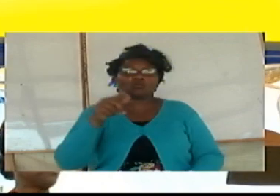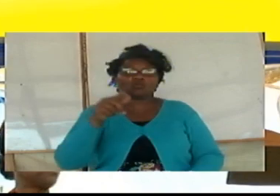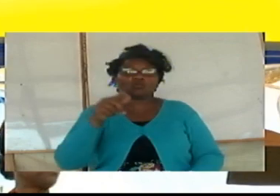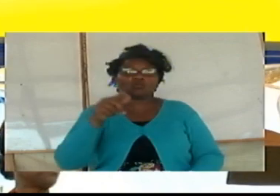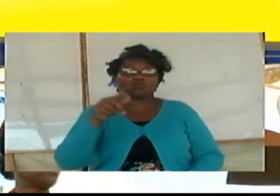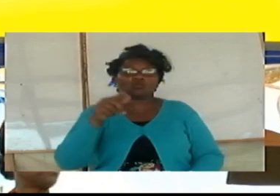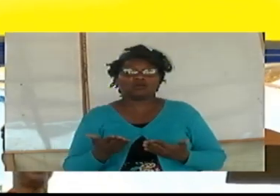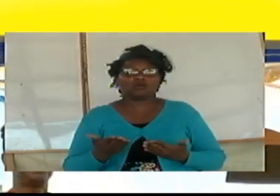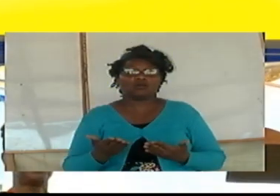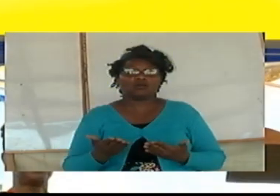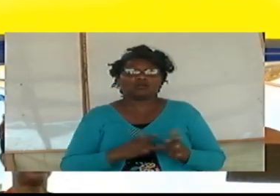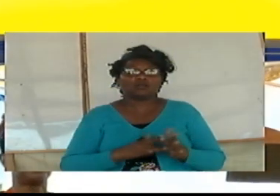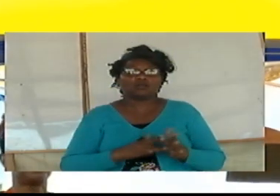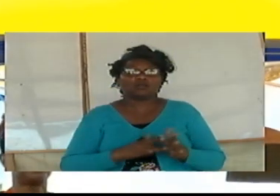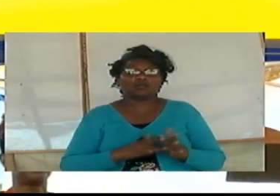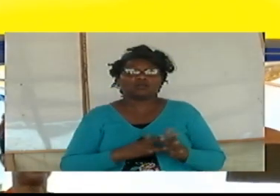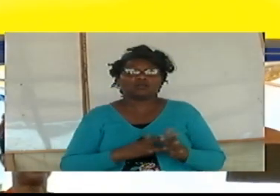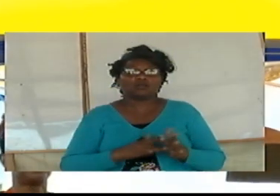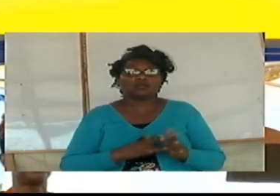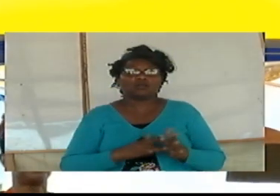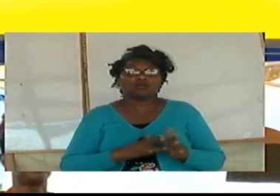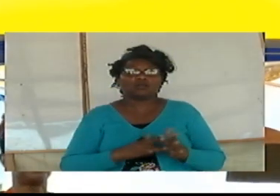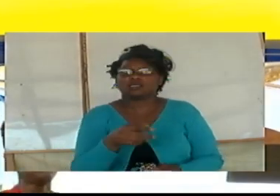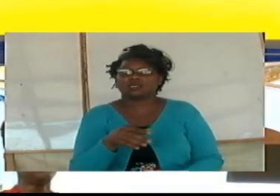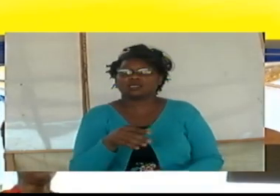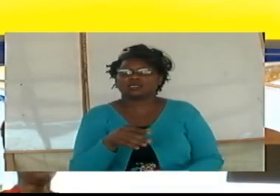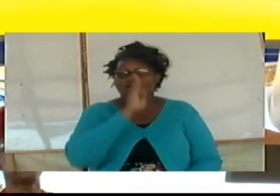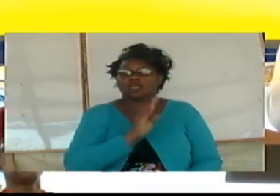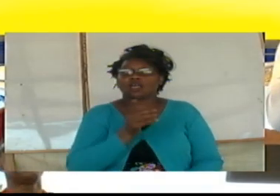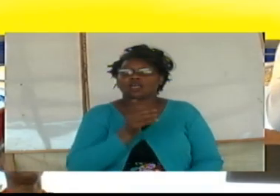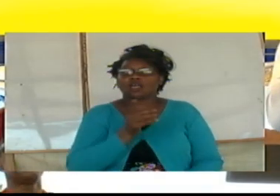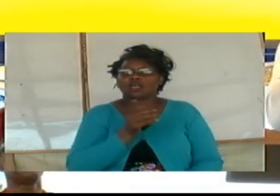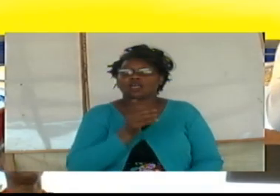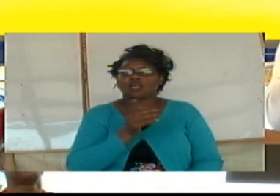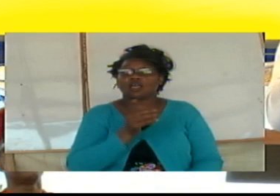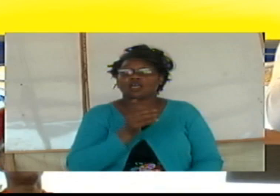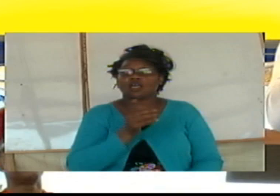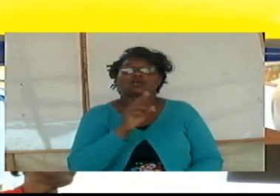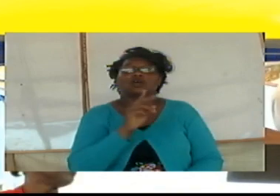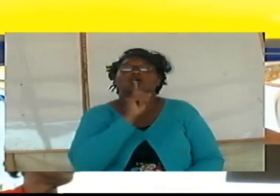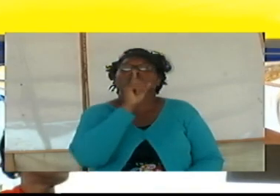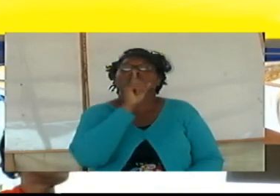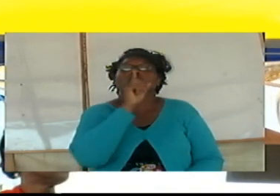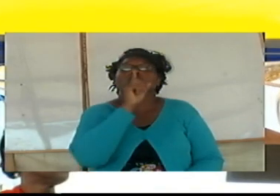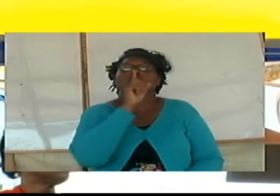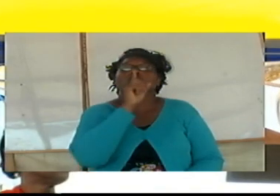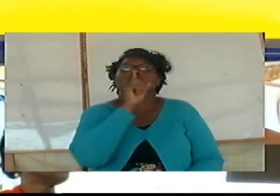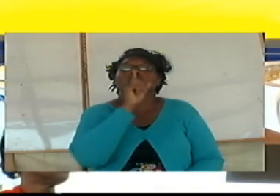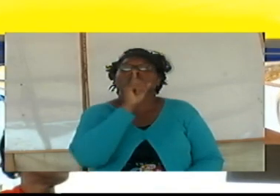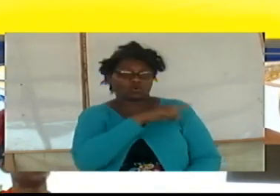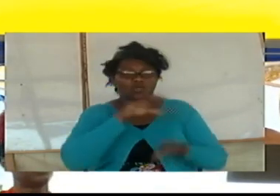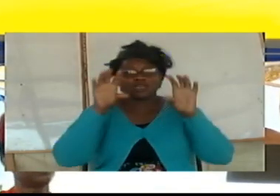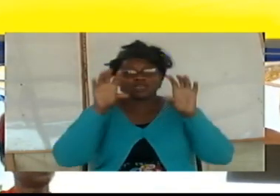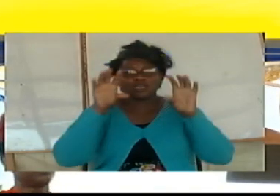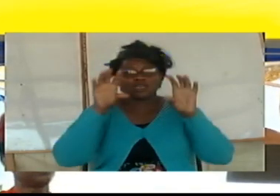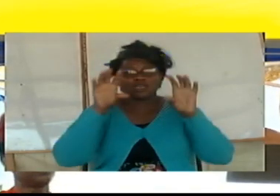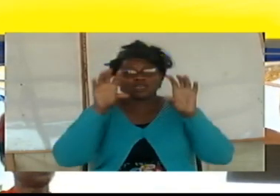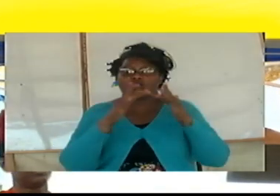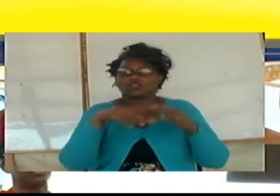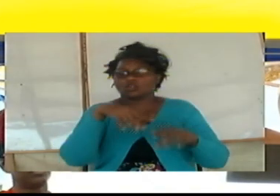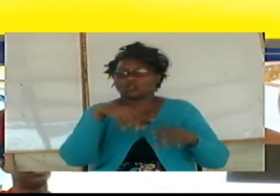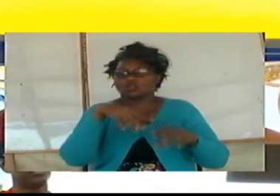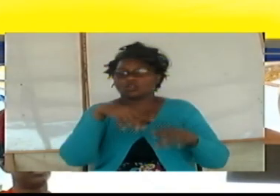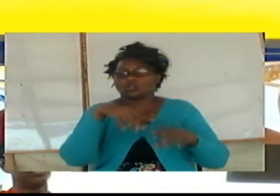The Bible says that his promises are sure. We can touch God today in a very, very strong